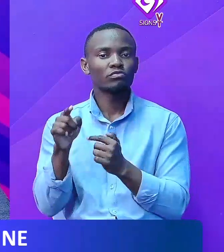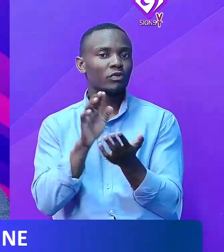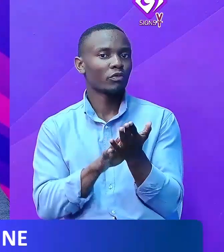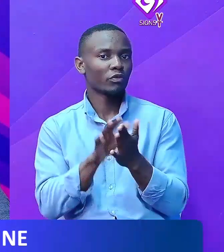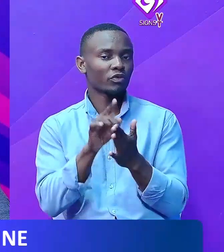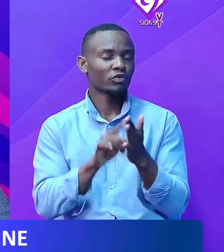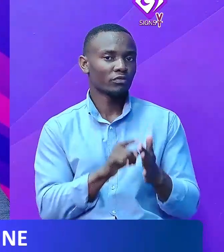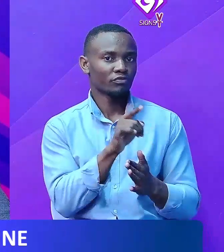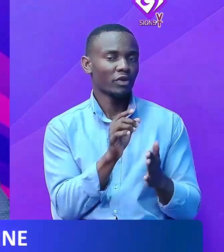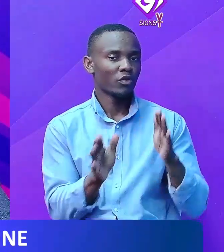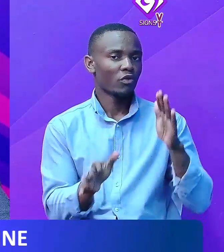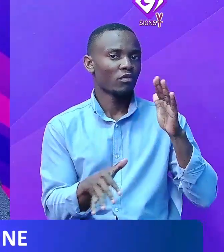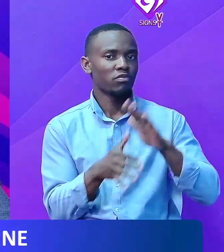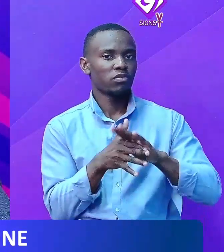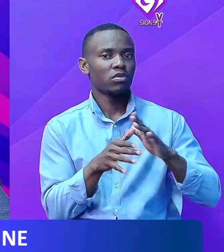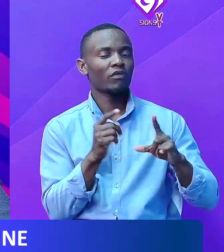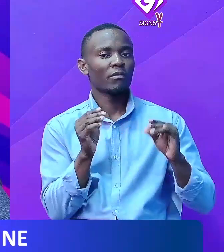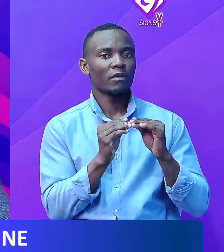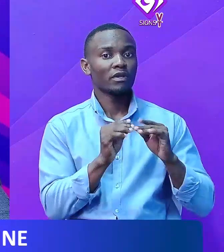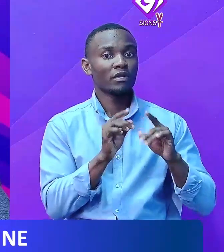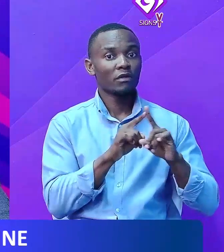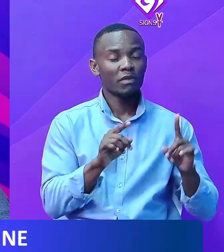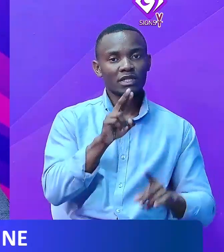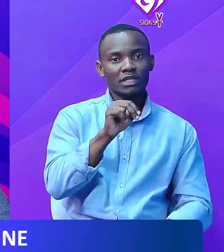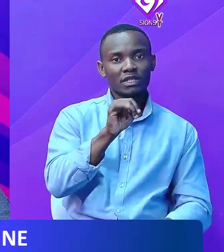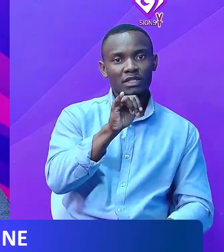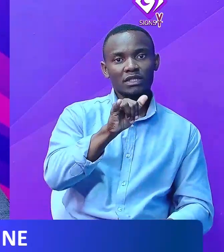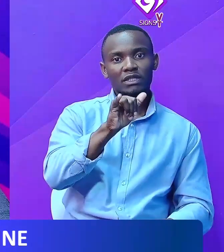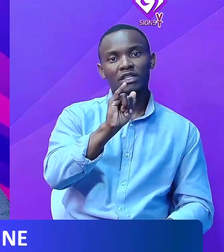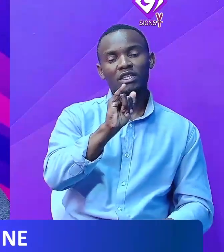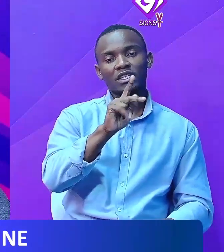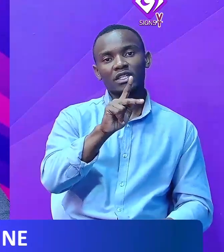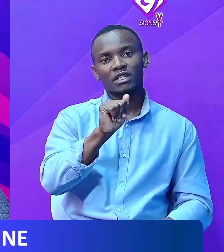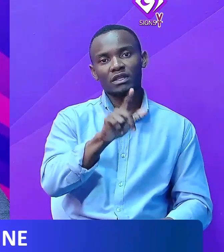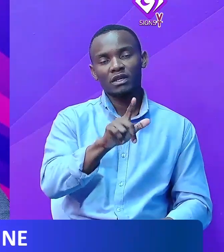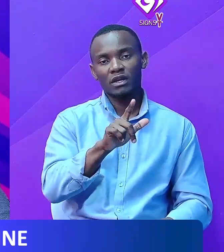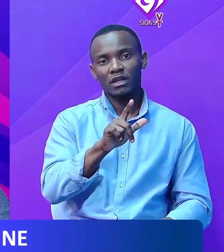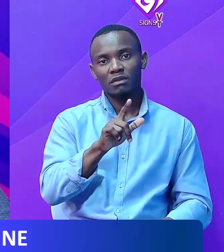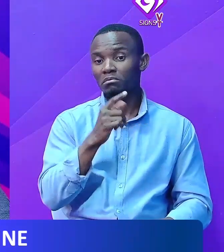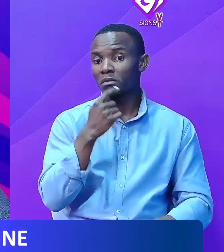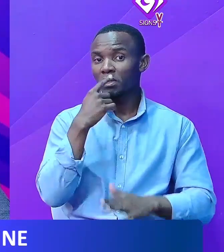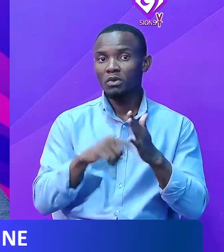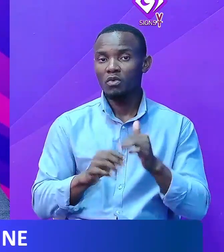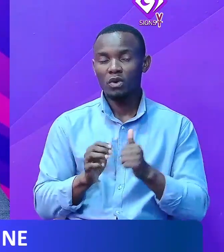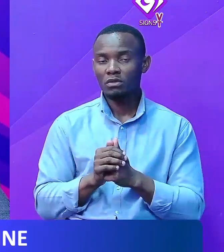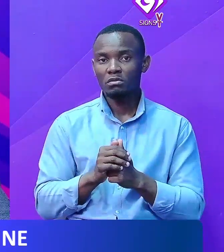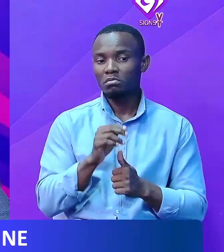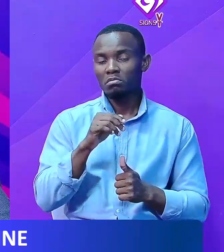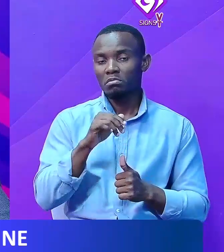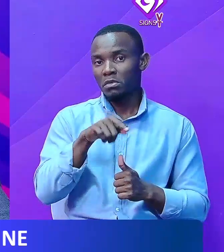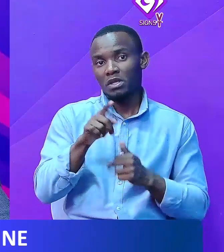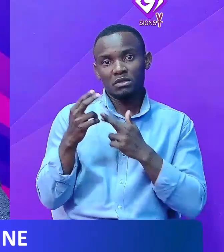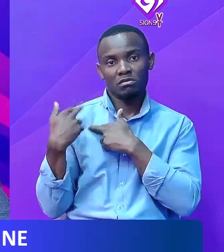be ejected from the meeting, but Dr. Nyikal overruled the CS, asserting that it was not within his mandate